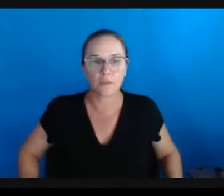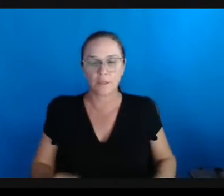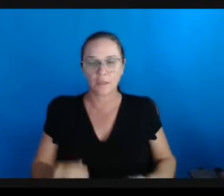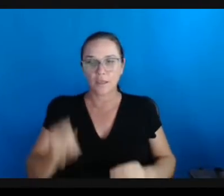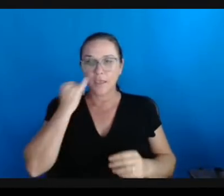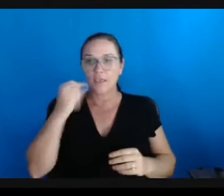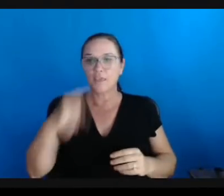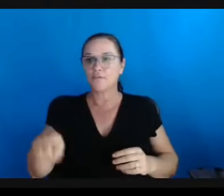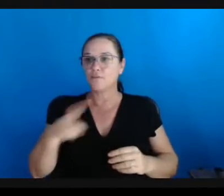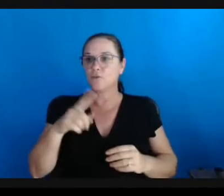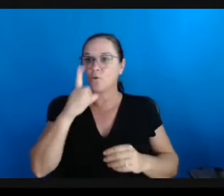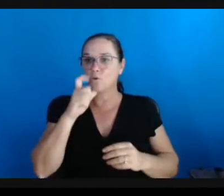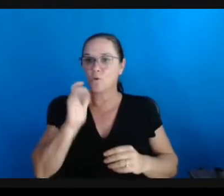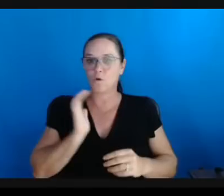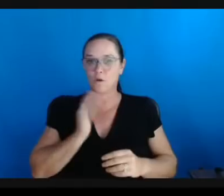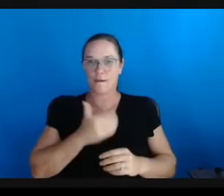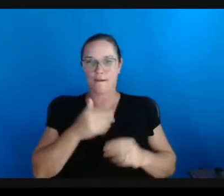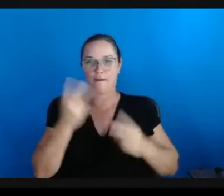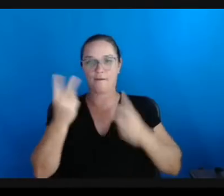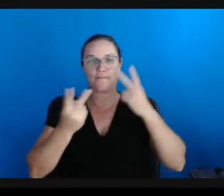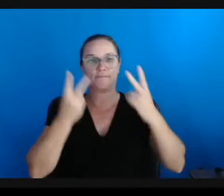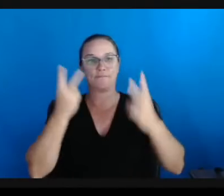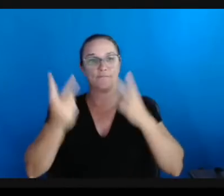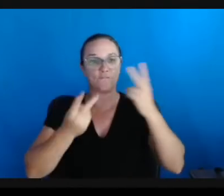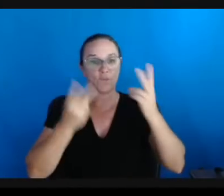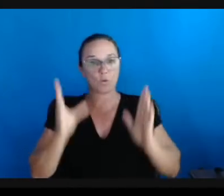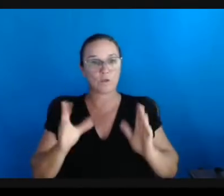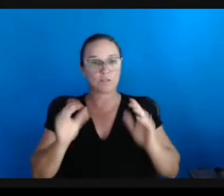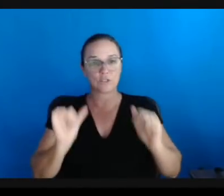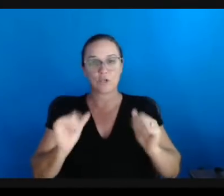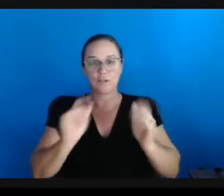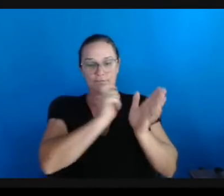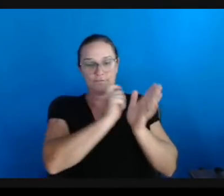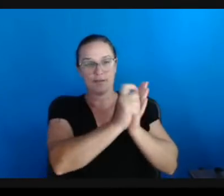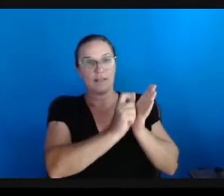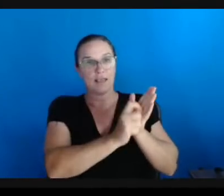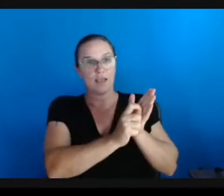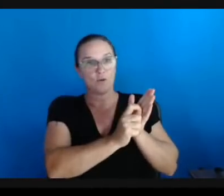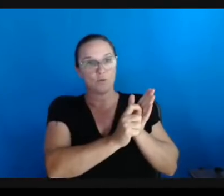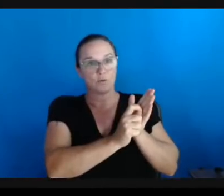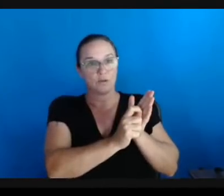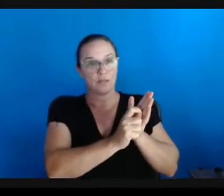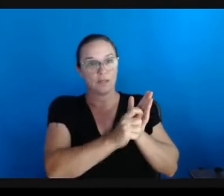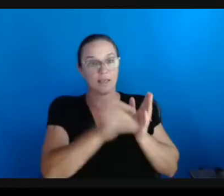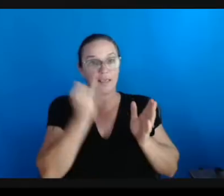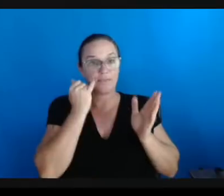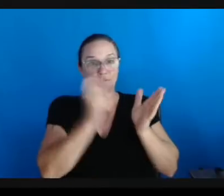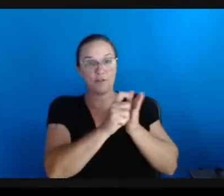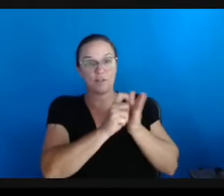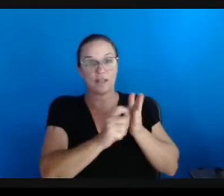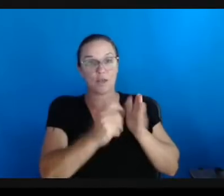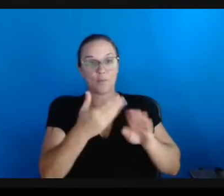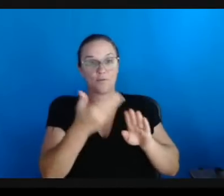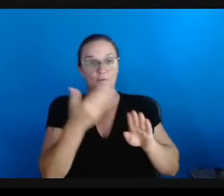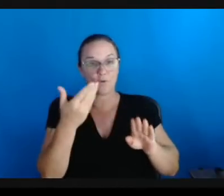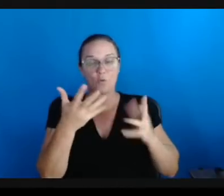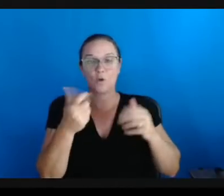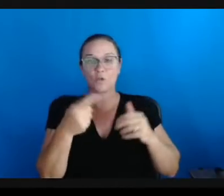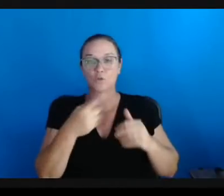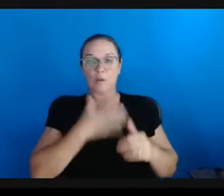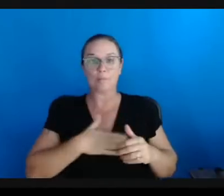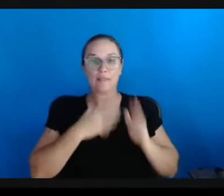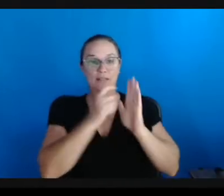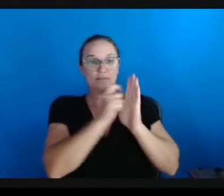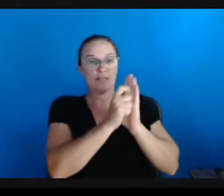our dedicated viewers, could go and fill us out. If you filled one out before, we ask you to please fill it out again, because we're